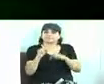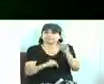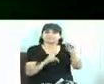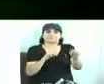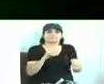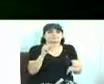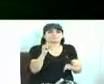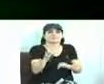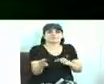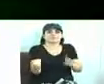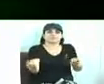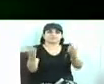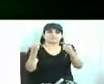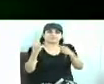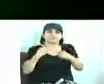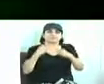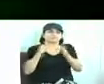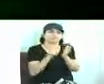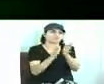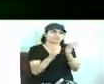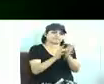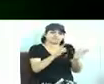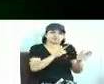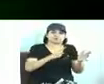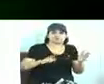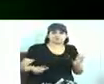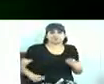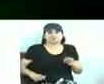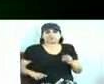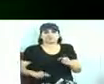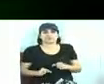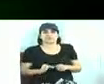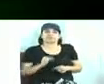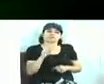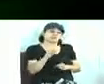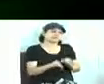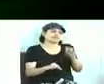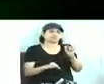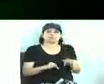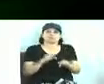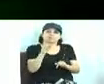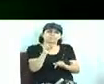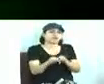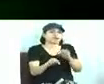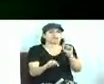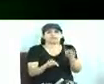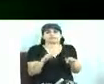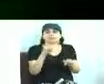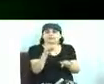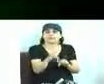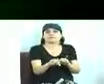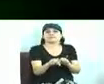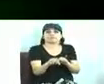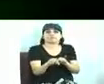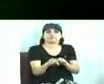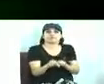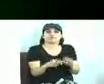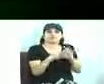step, we've come to praise the Lord. Step by step,